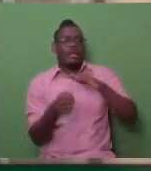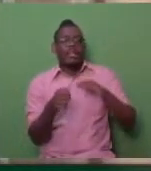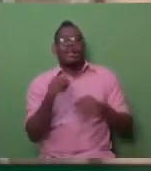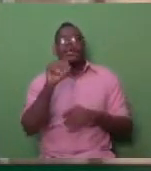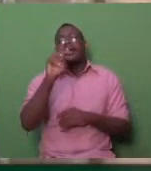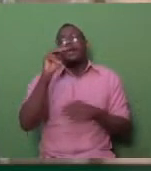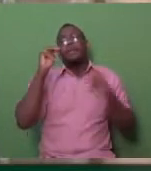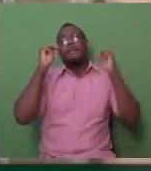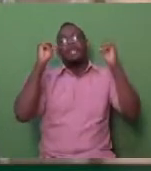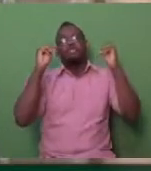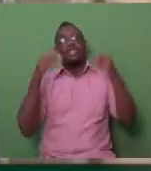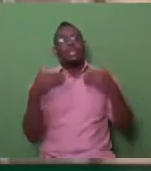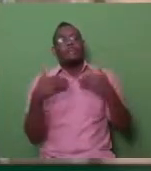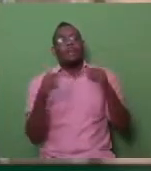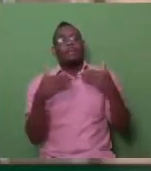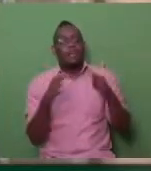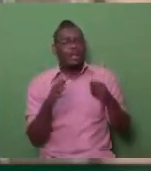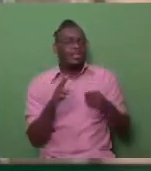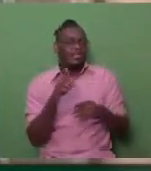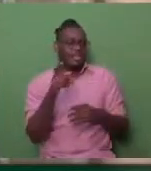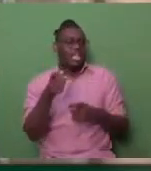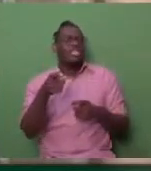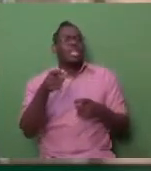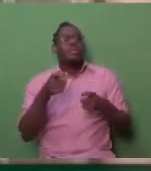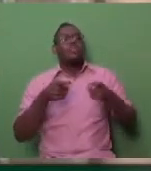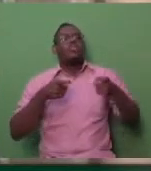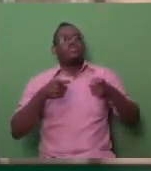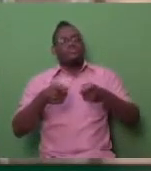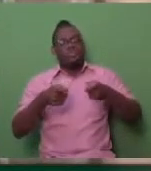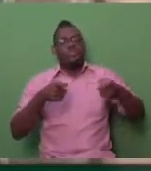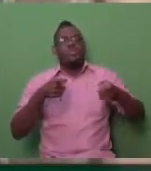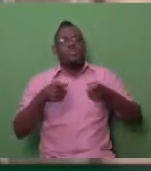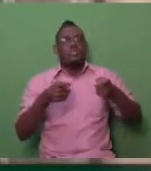Digitization. So it's just a word, a fancy buzzword once more.